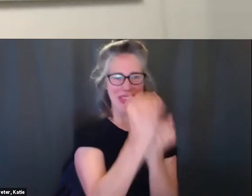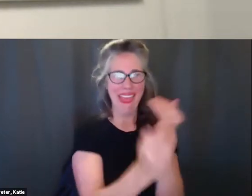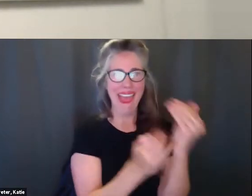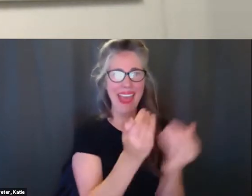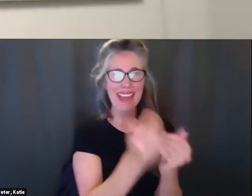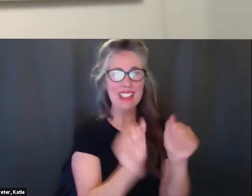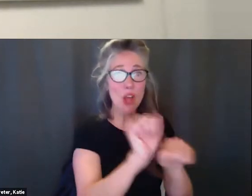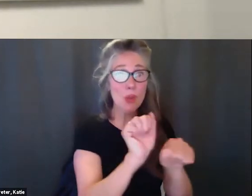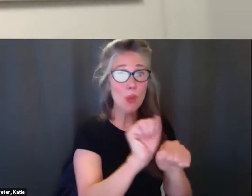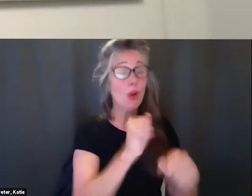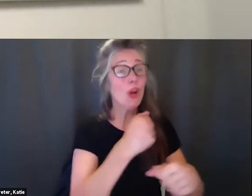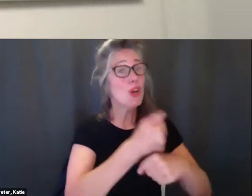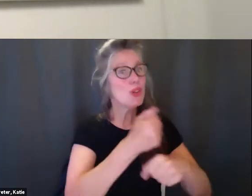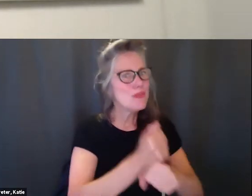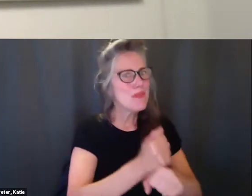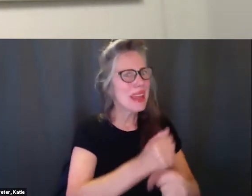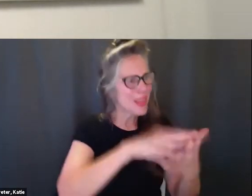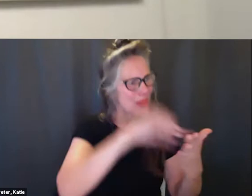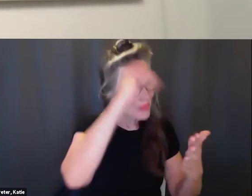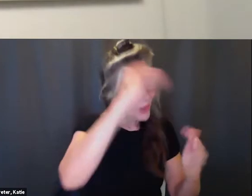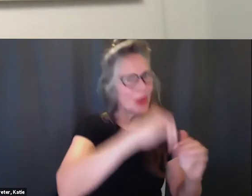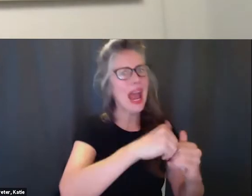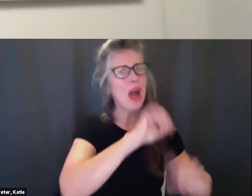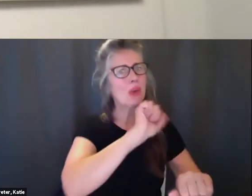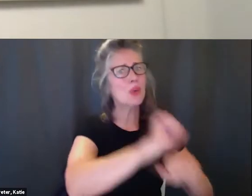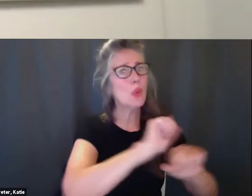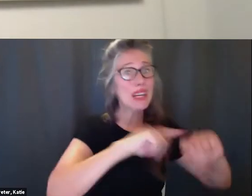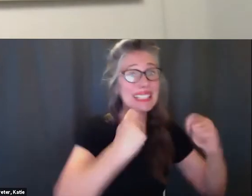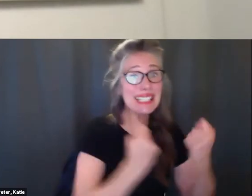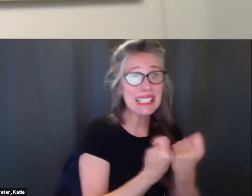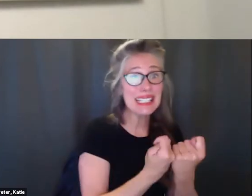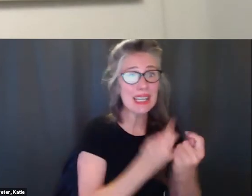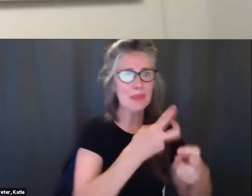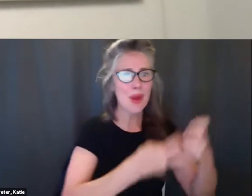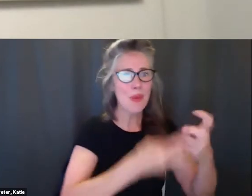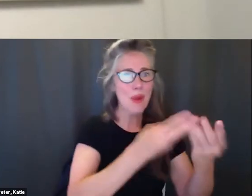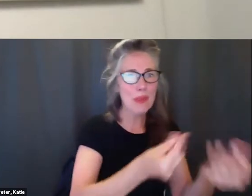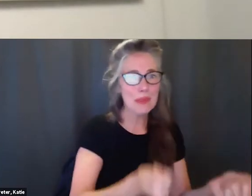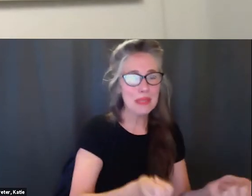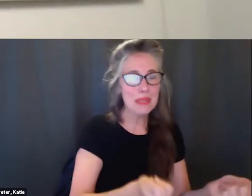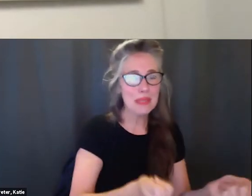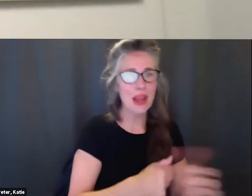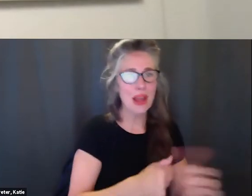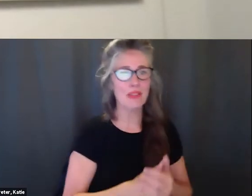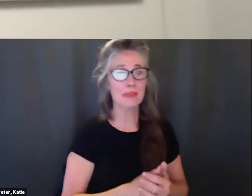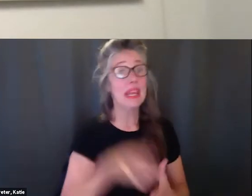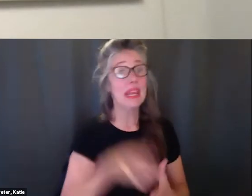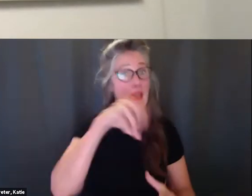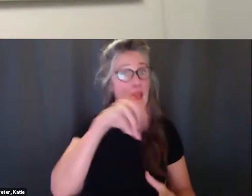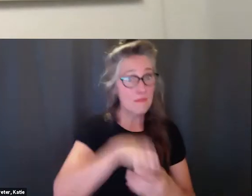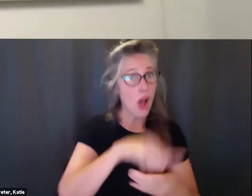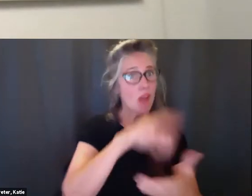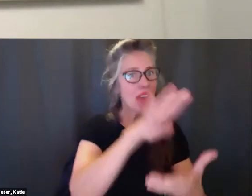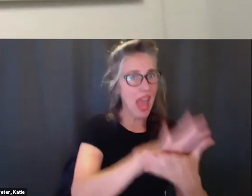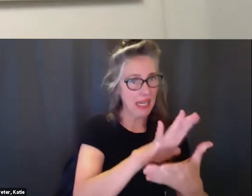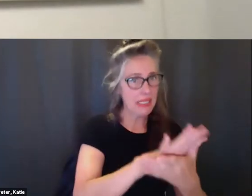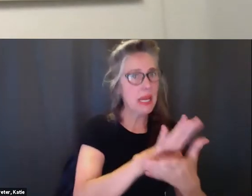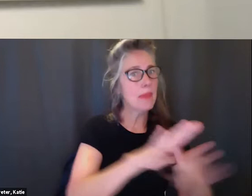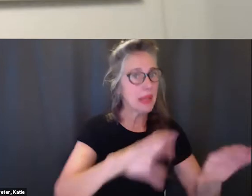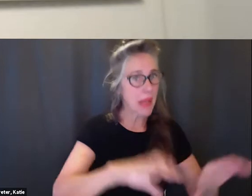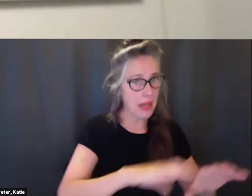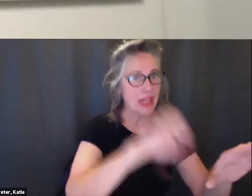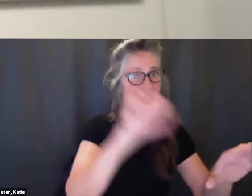helping there. Learning activities are, of course, academic, but also very enriching